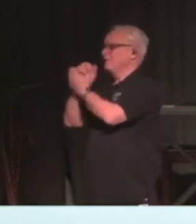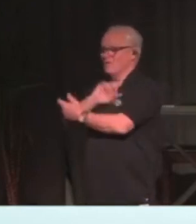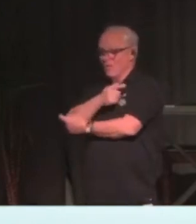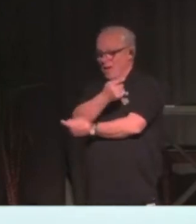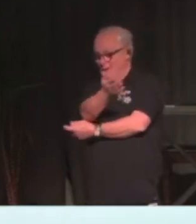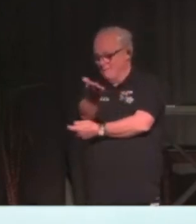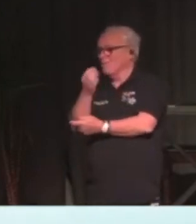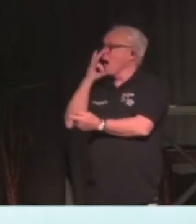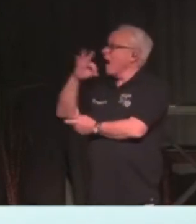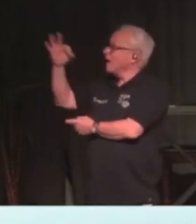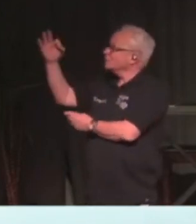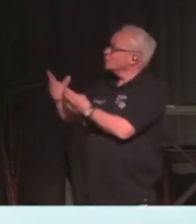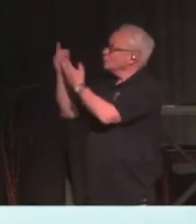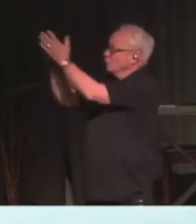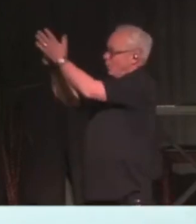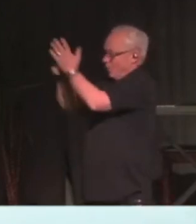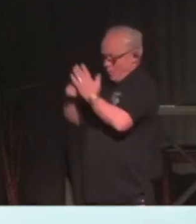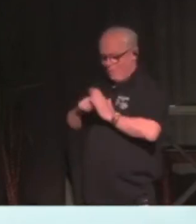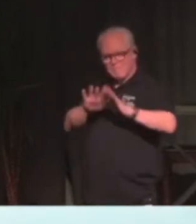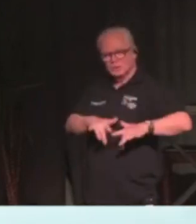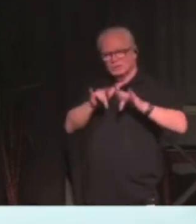and we ask God for mercy.